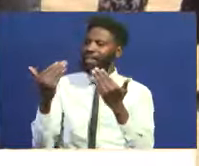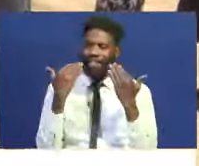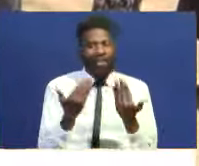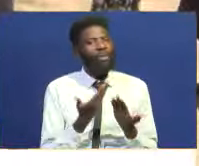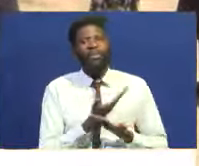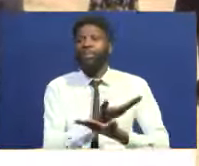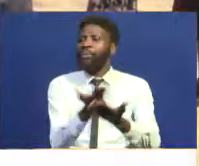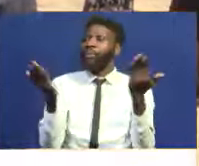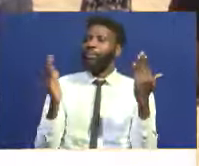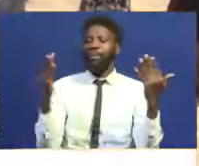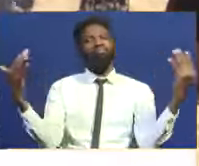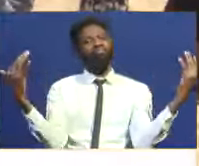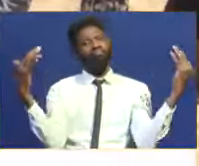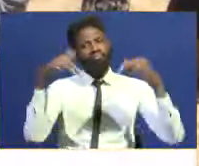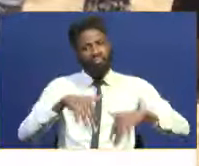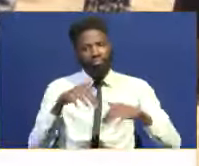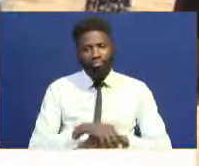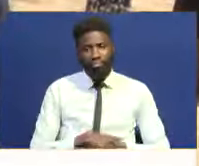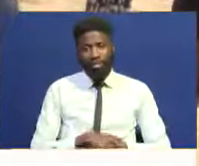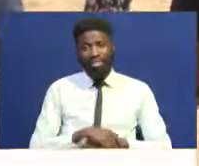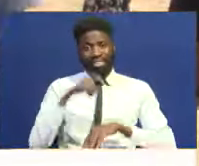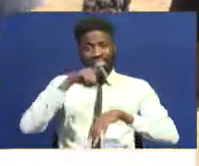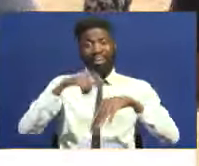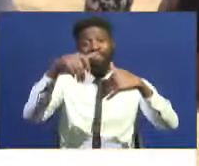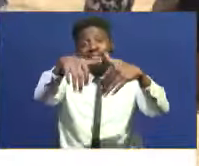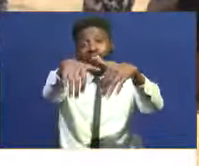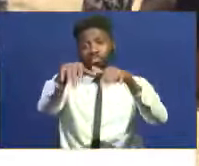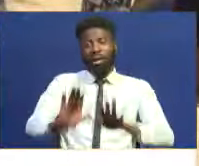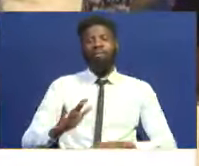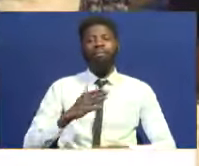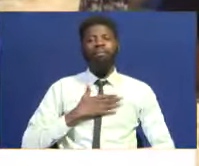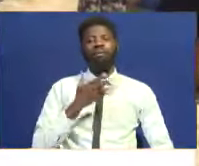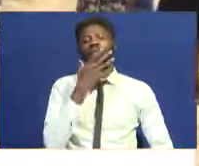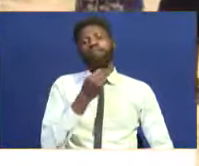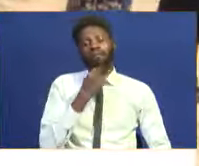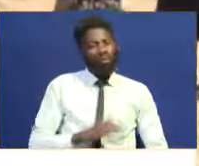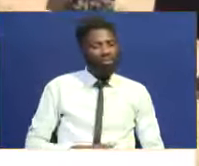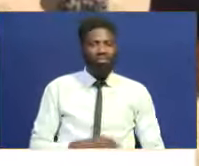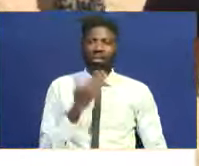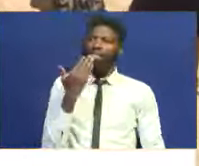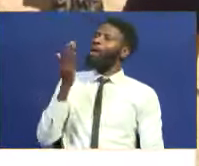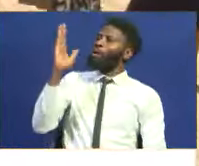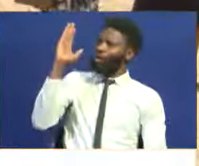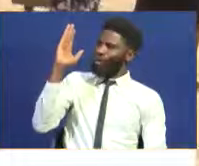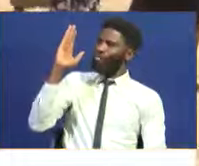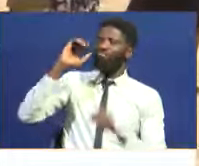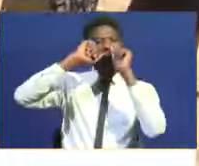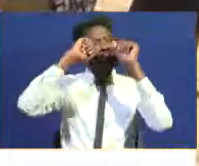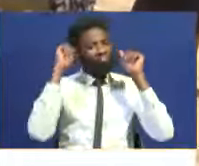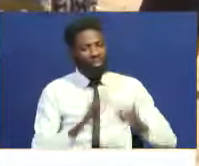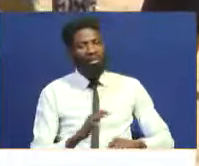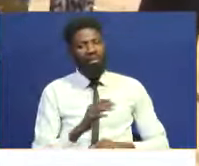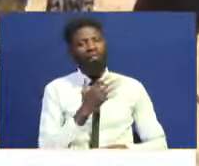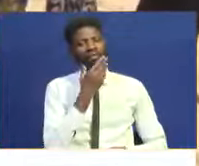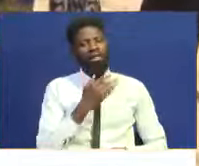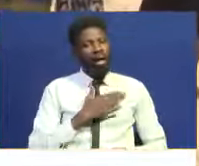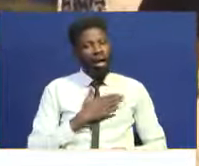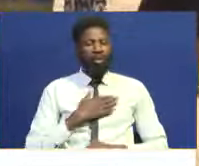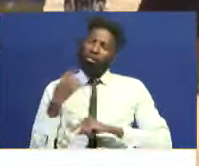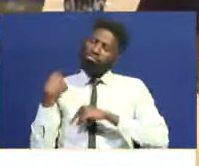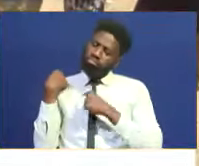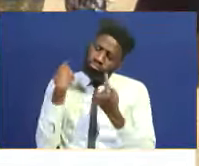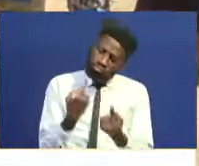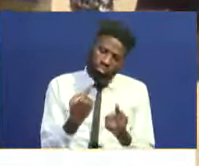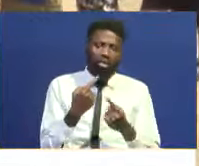funeral send-off of my late father. We thank God for blessing our father with so many years.